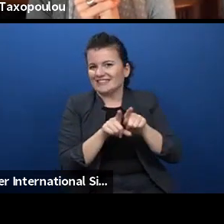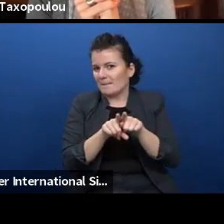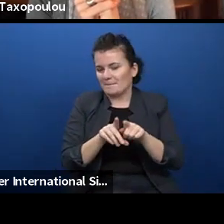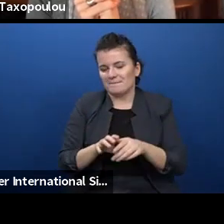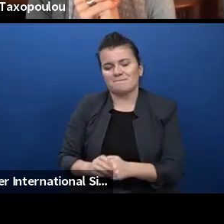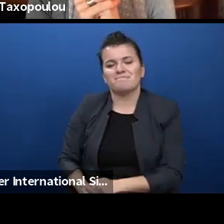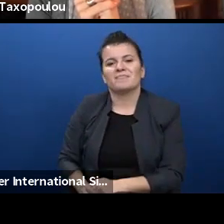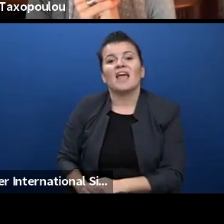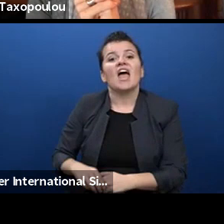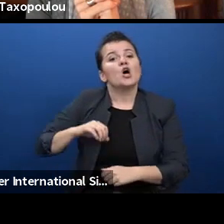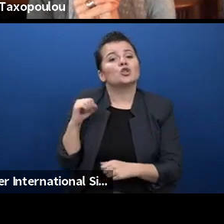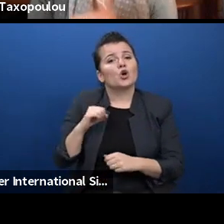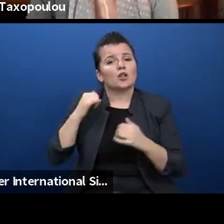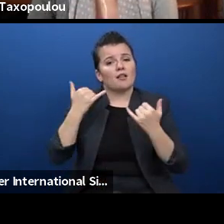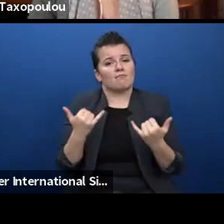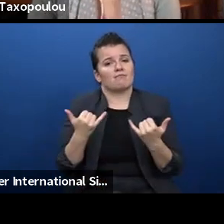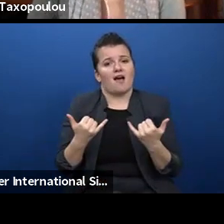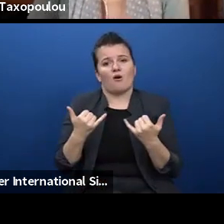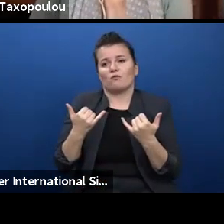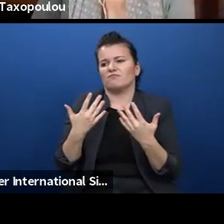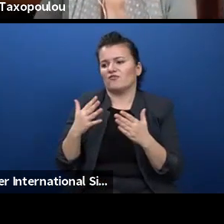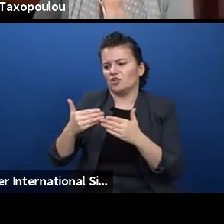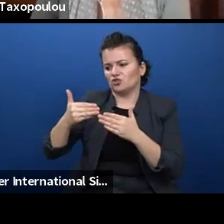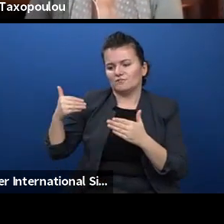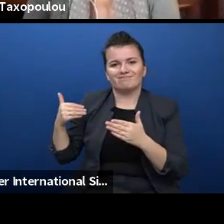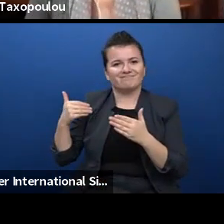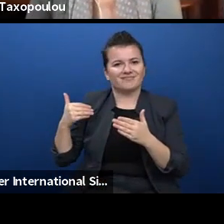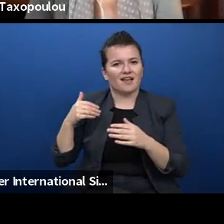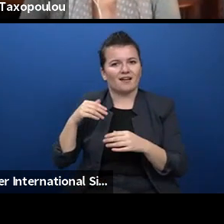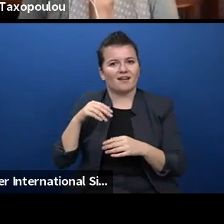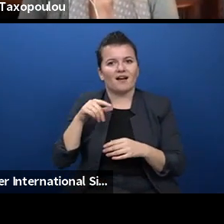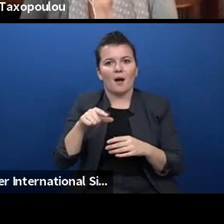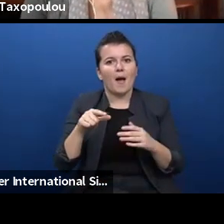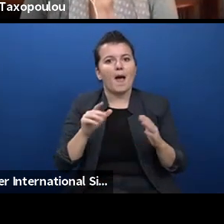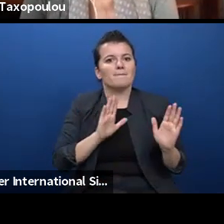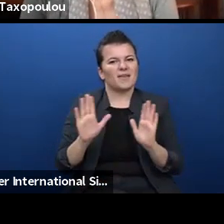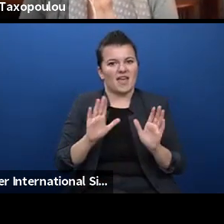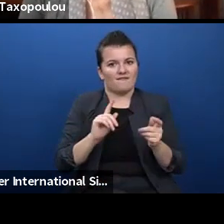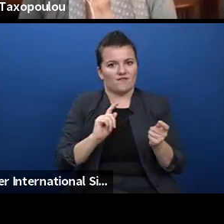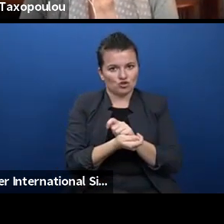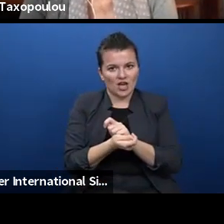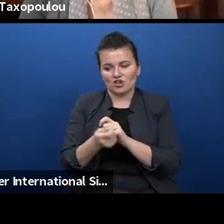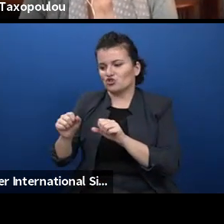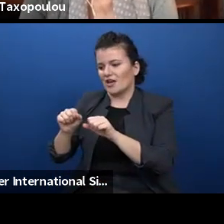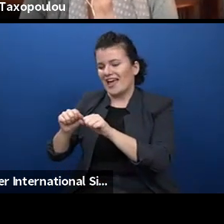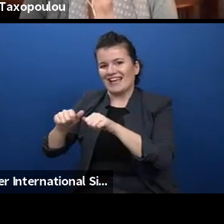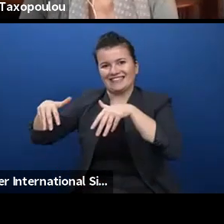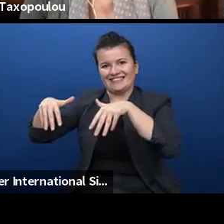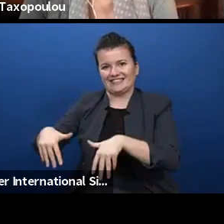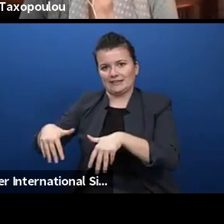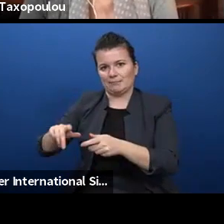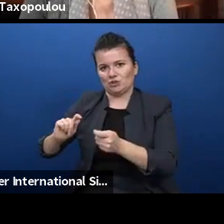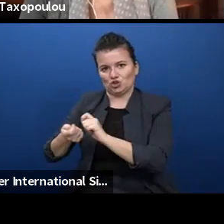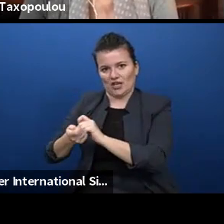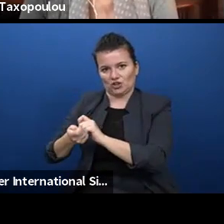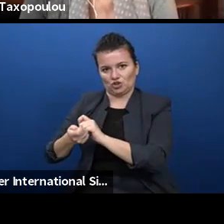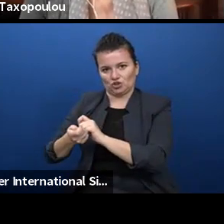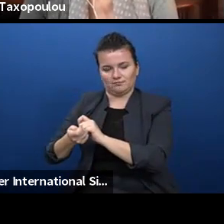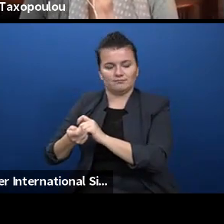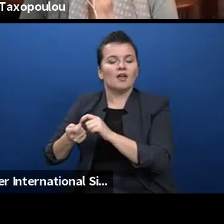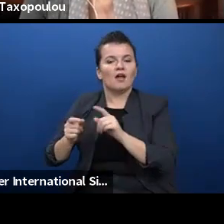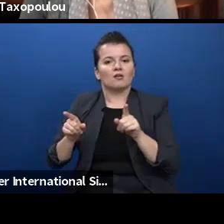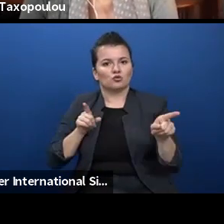Carbon Scotland, and this comes from my research into behavior change and system change, is that you need to work with individuals because individuals do